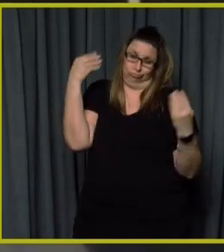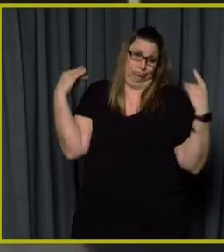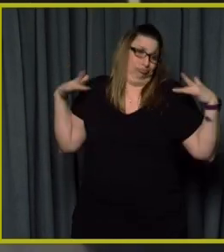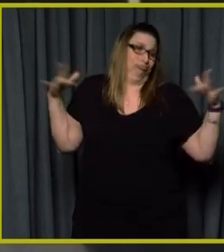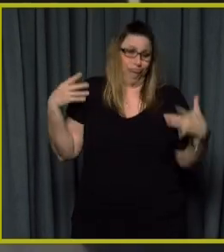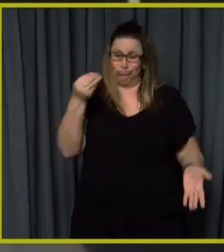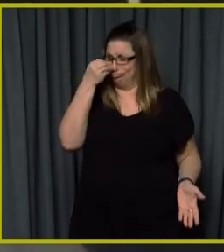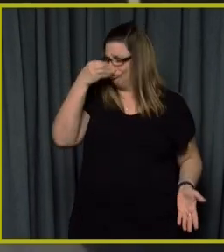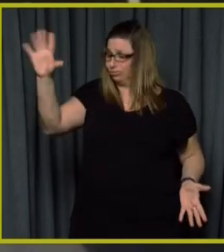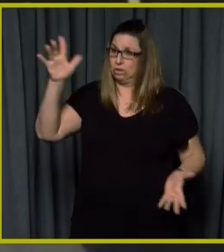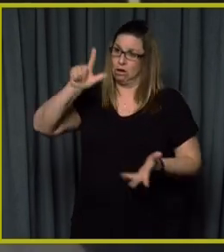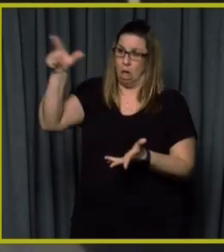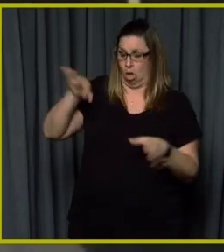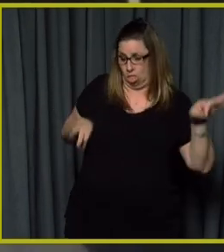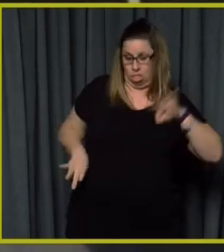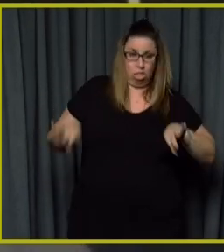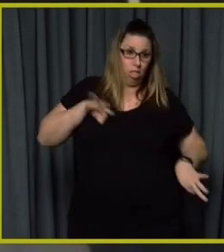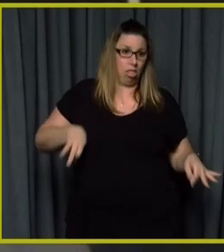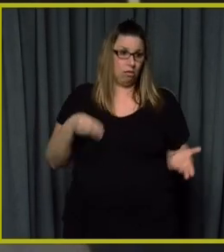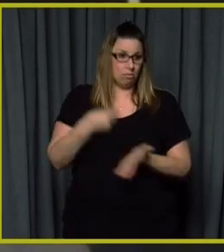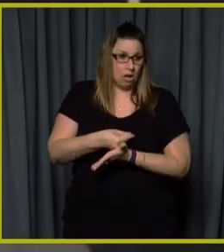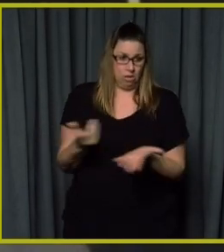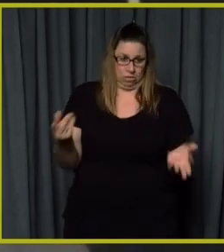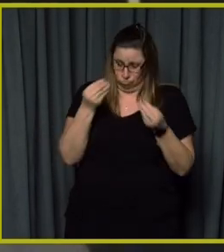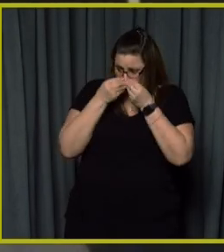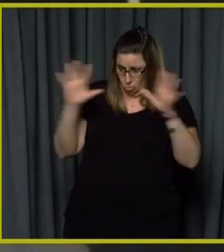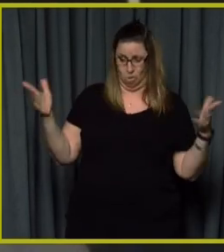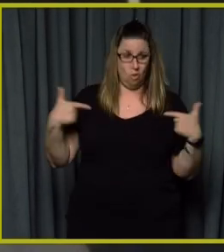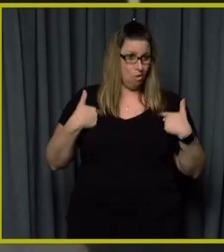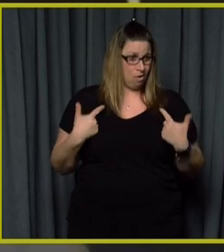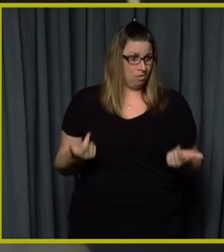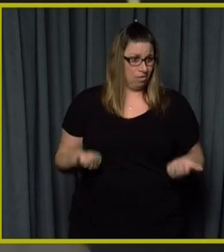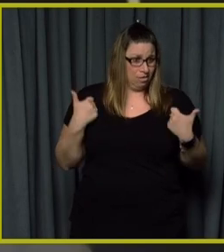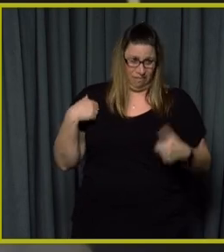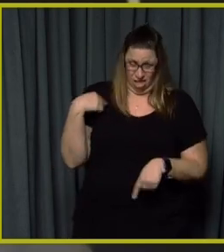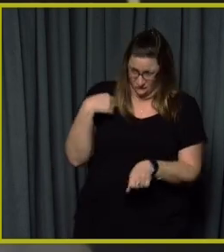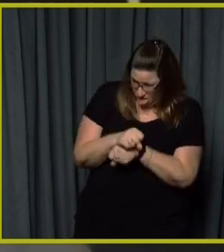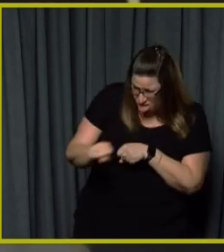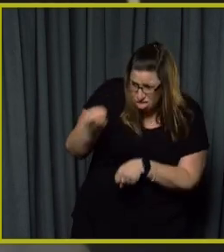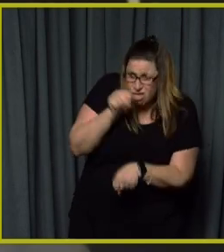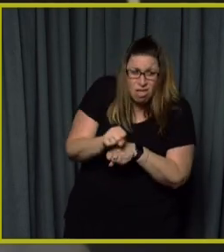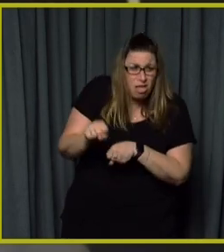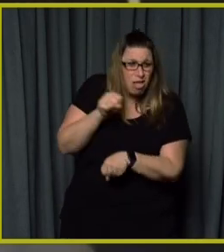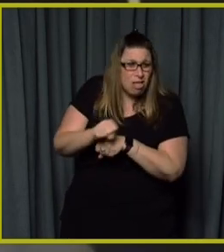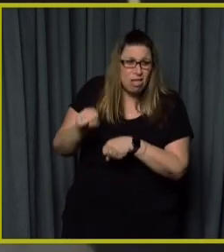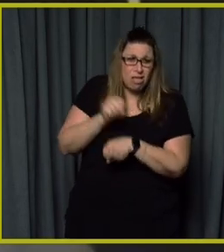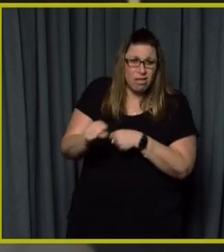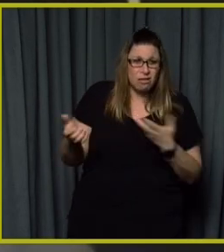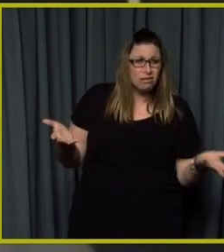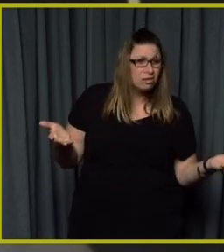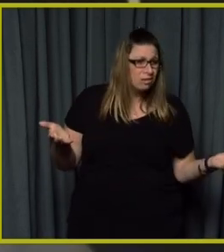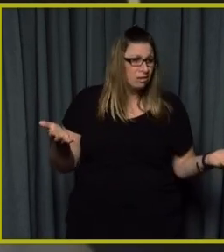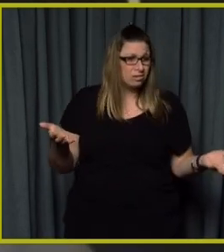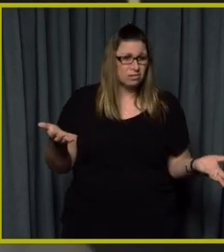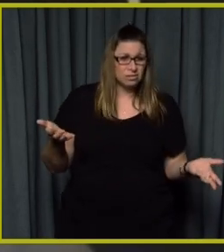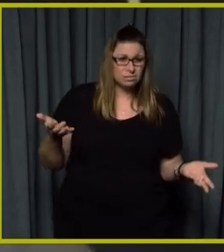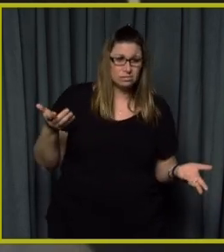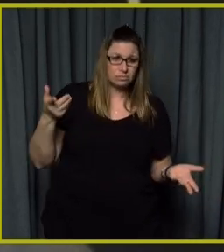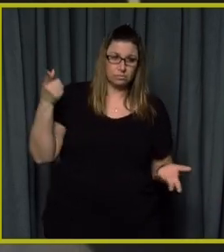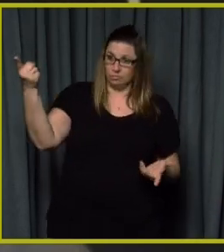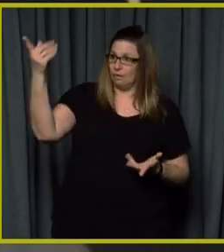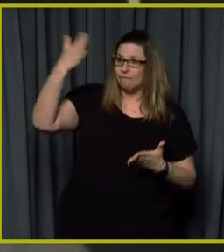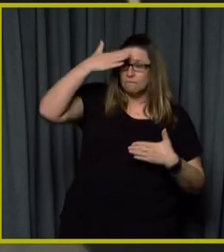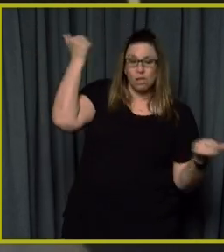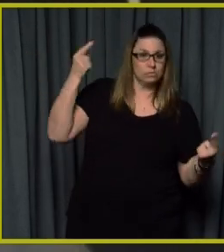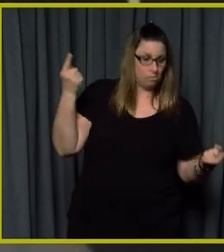the working class poor people. But what they did not count on was us galvanizing